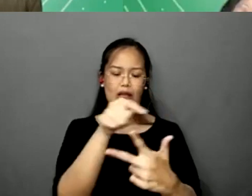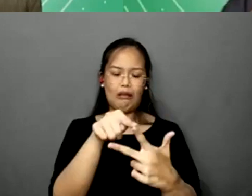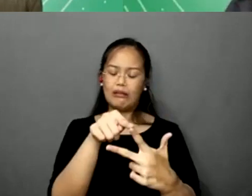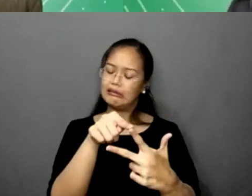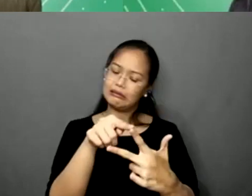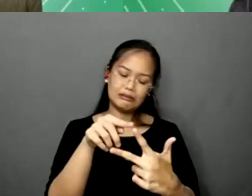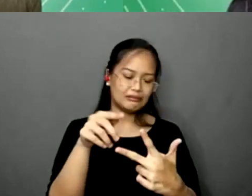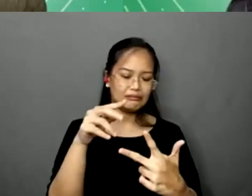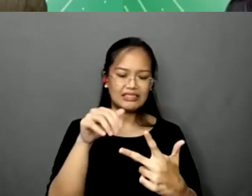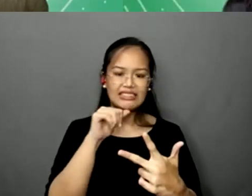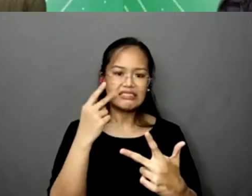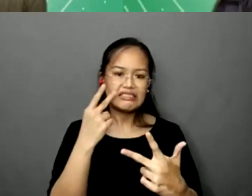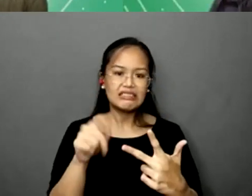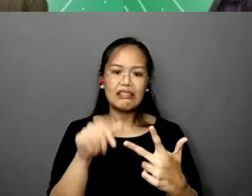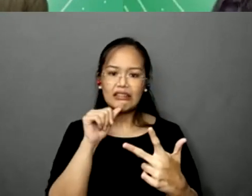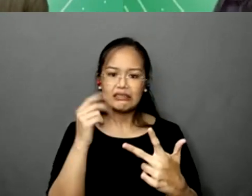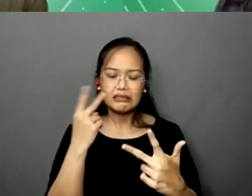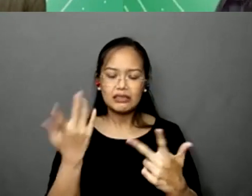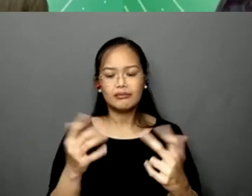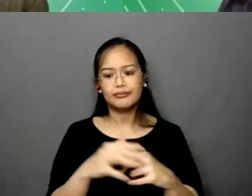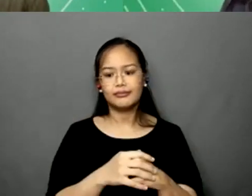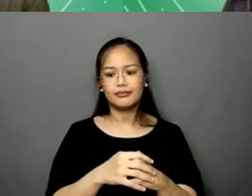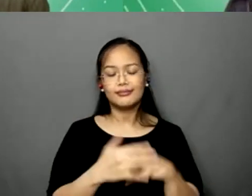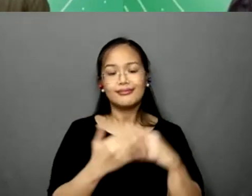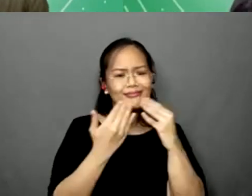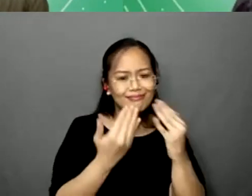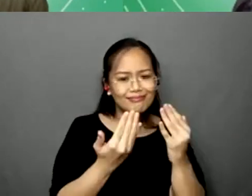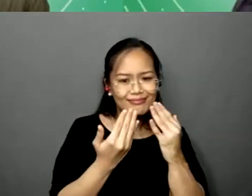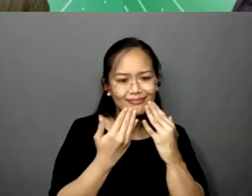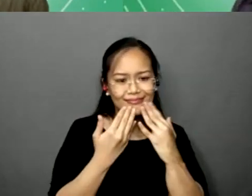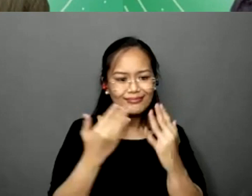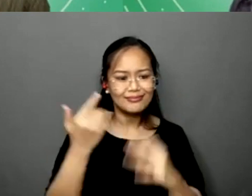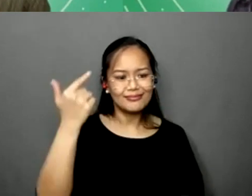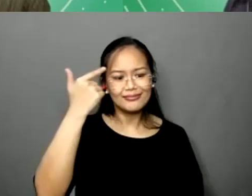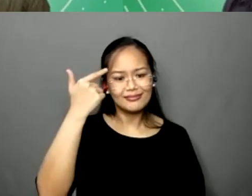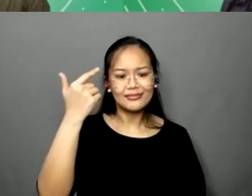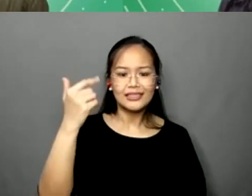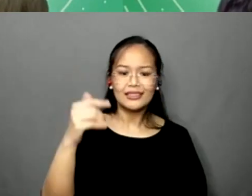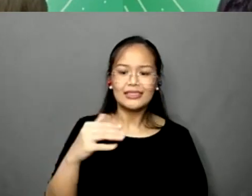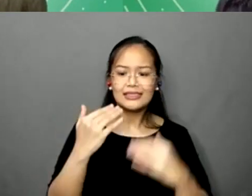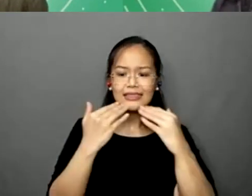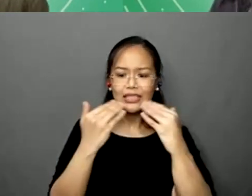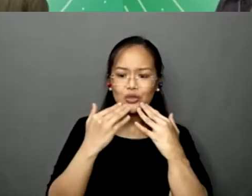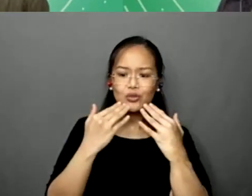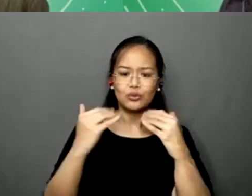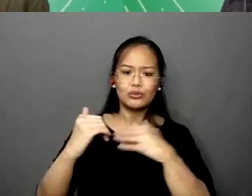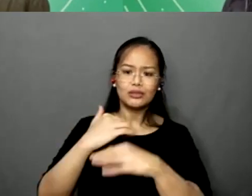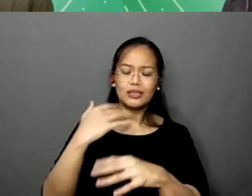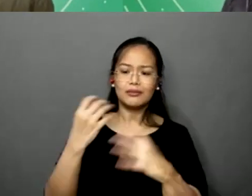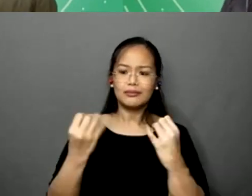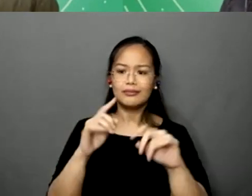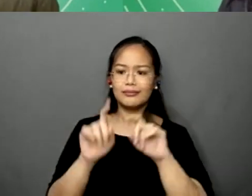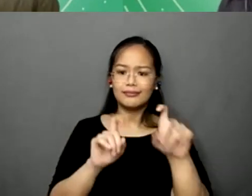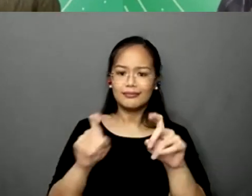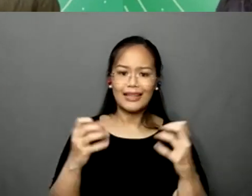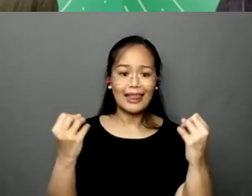All right. Thank you, sir. And thank you, everyone, for sending in your questions. We have a lot. So